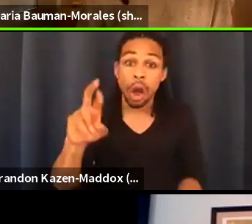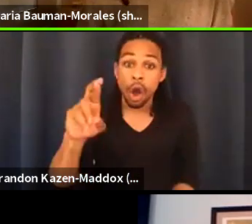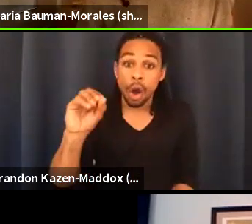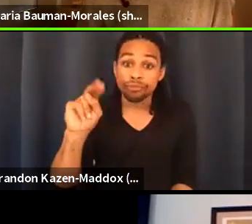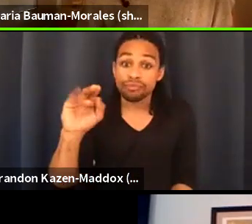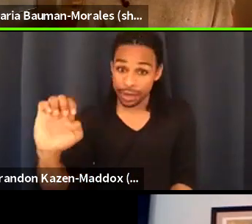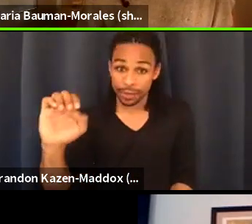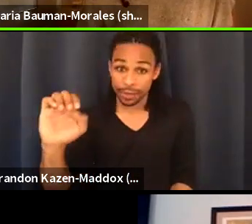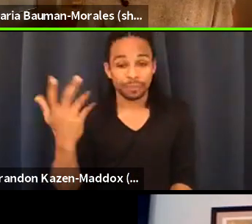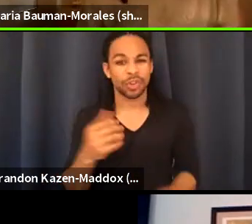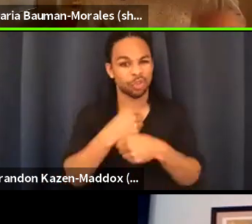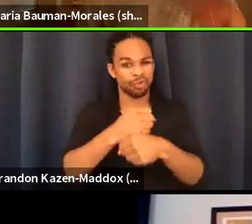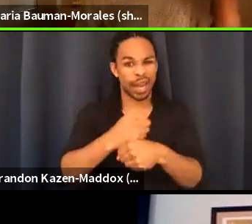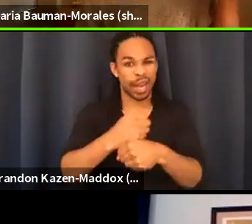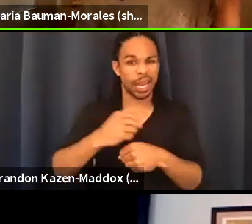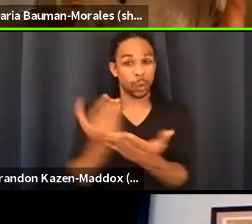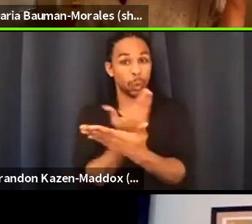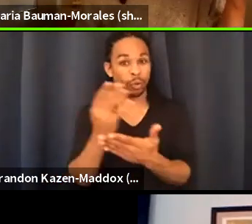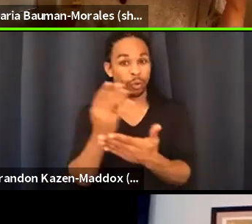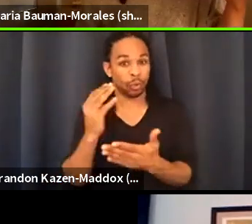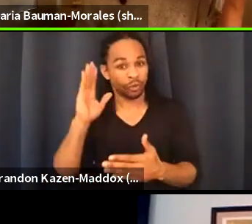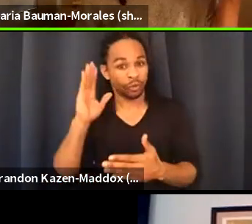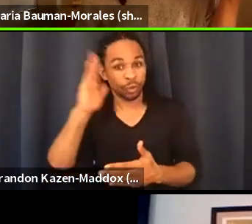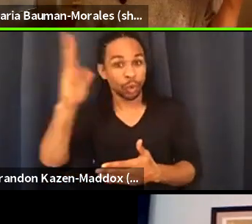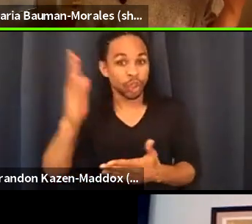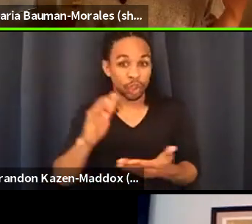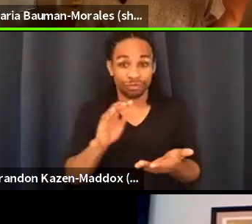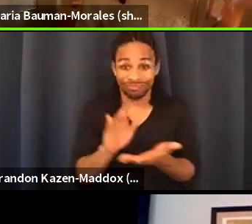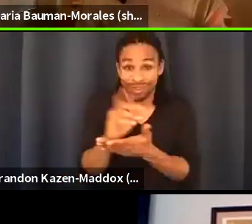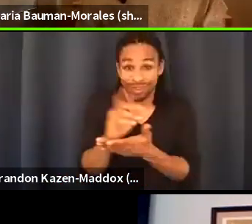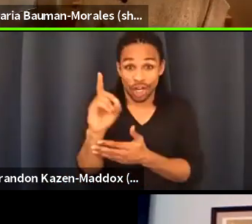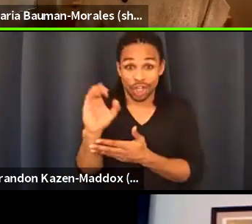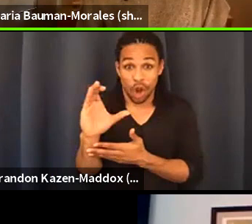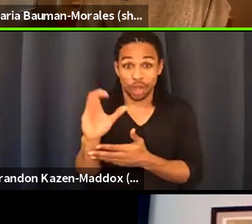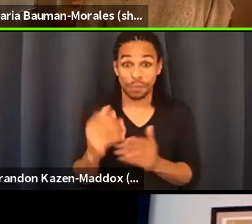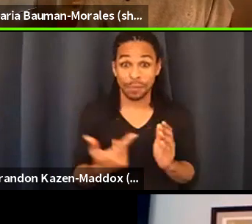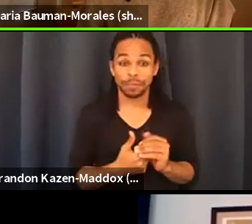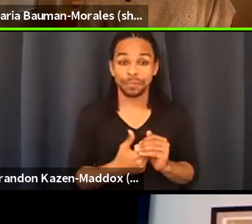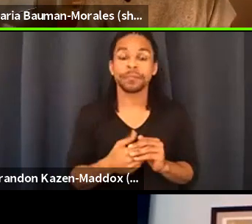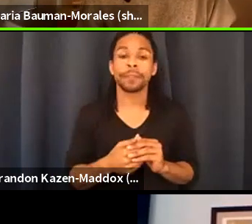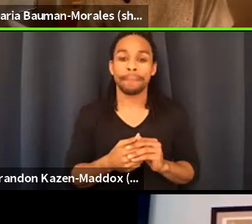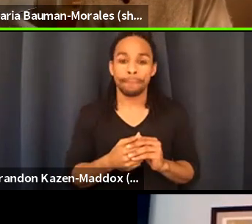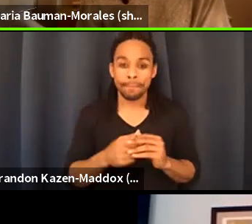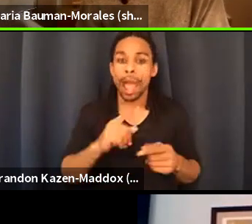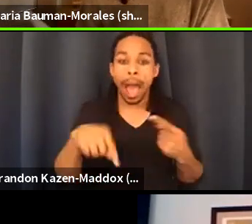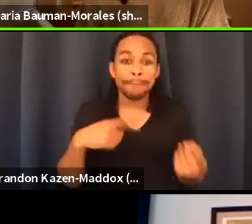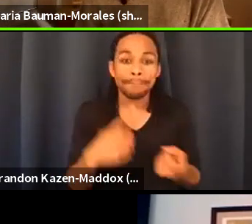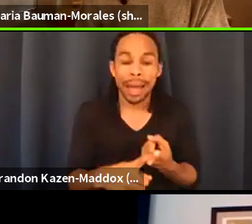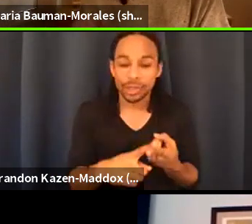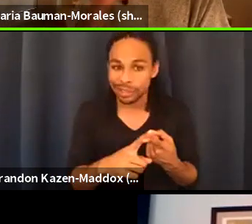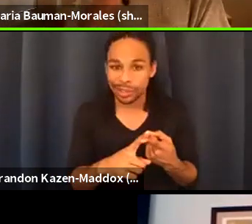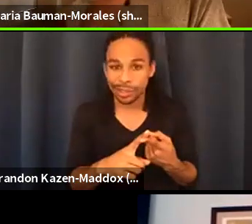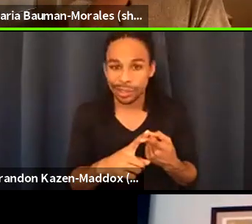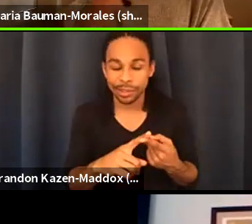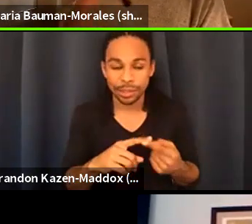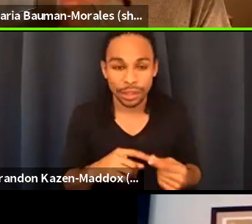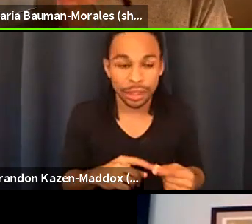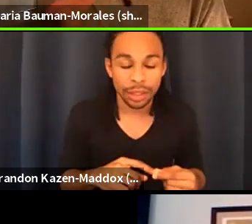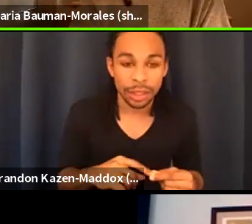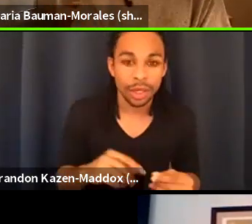to alternatives to cancellation, which obviously came up hugely when COVID-19